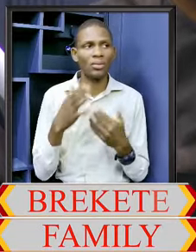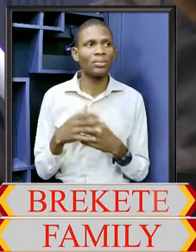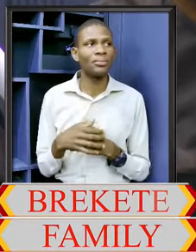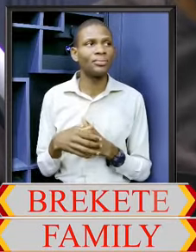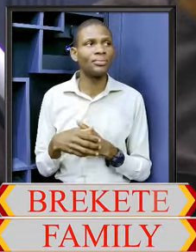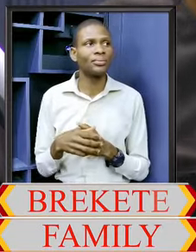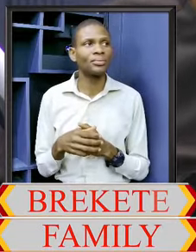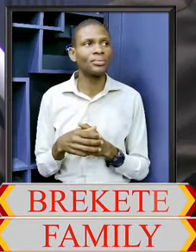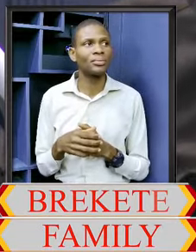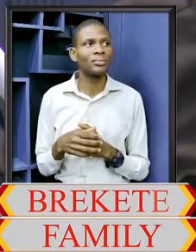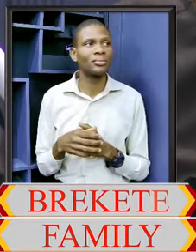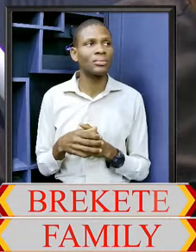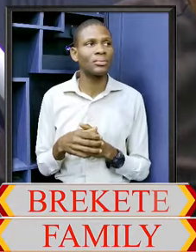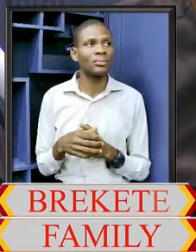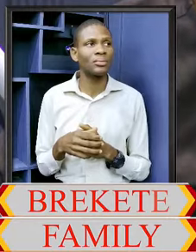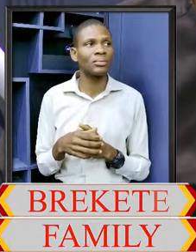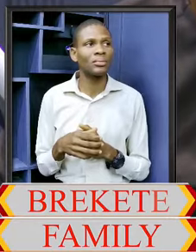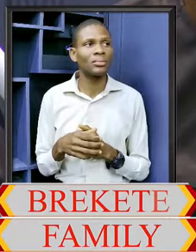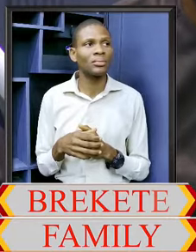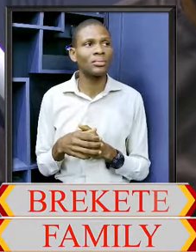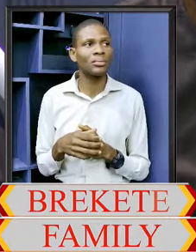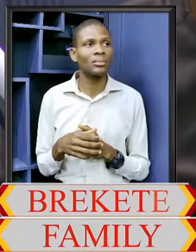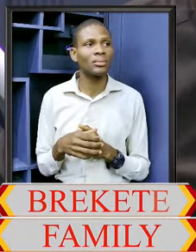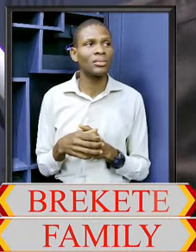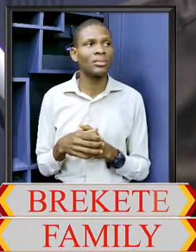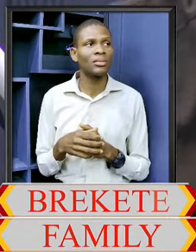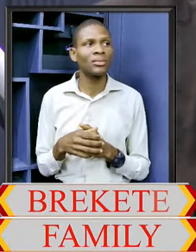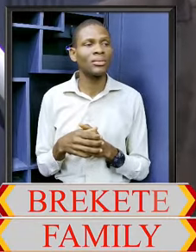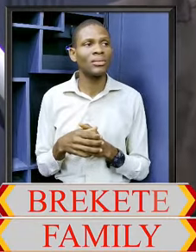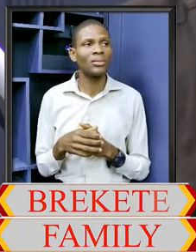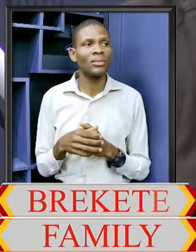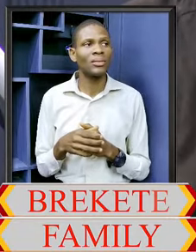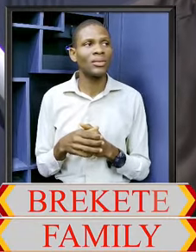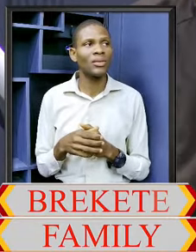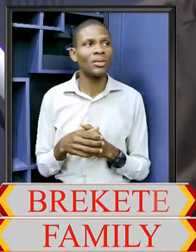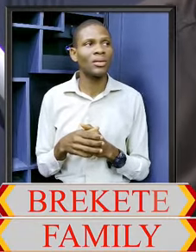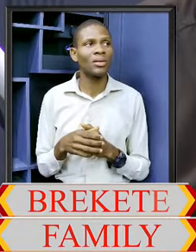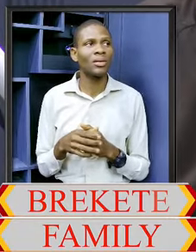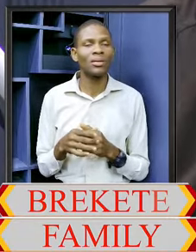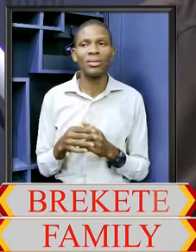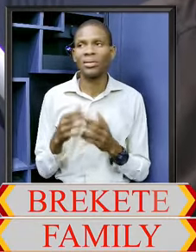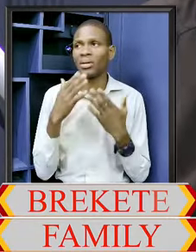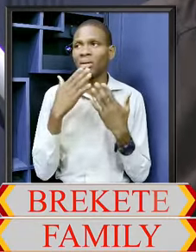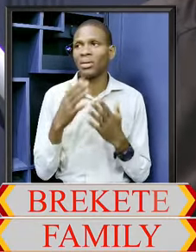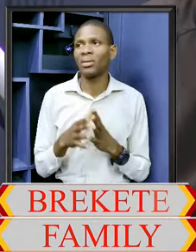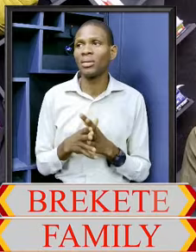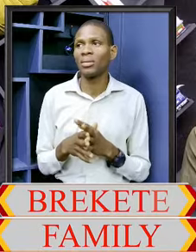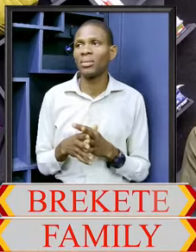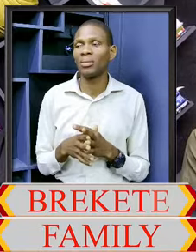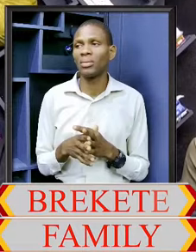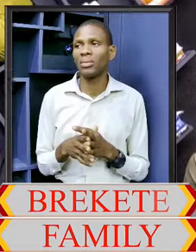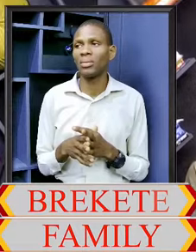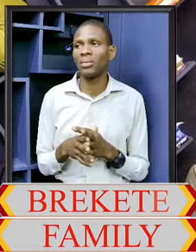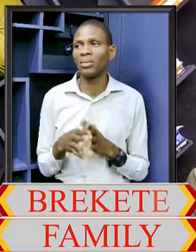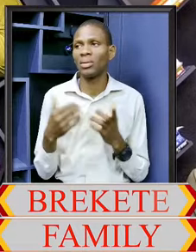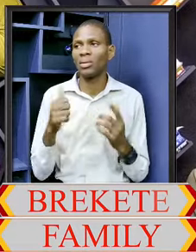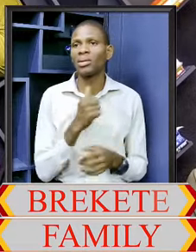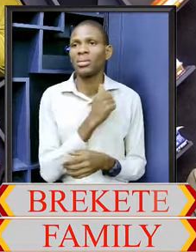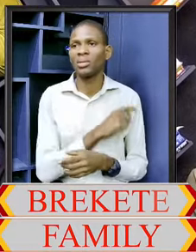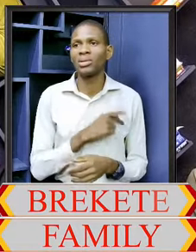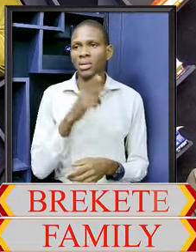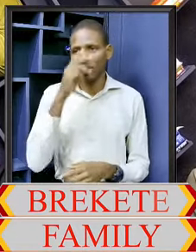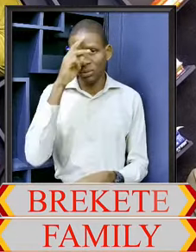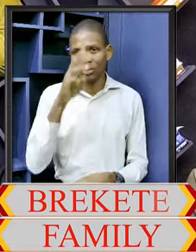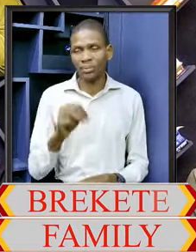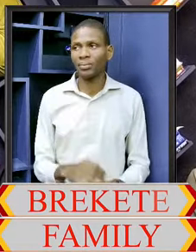you get this kind mind, the time where you enter, if you no enter, reach like this. I beg, collect microphone. Thank you. Make an